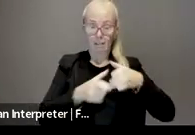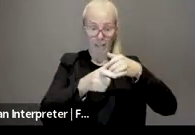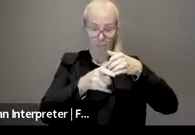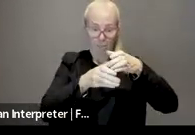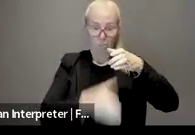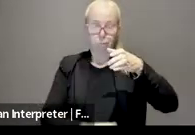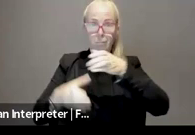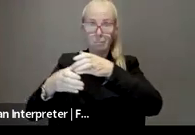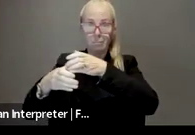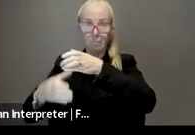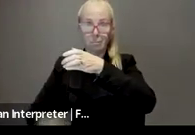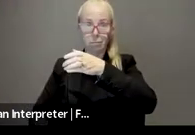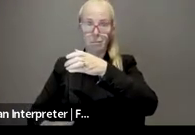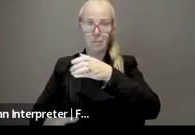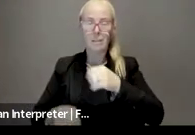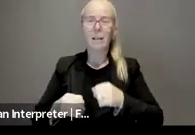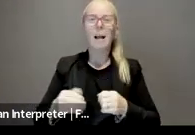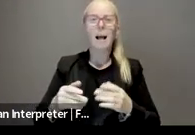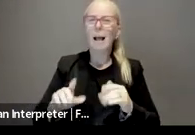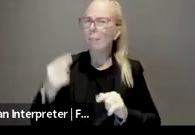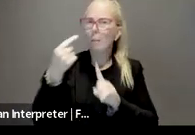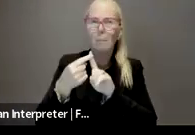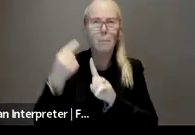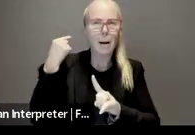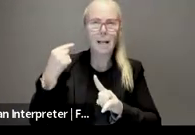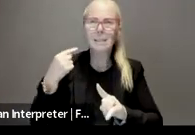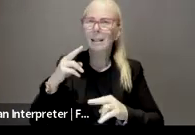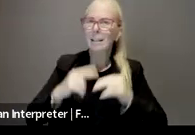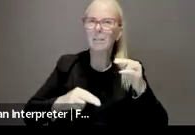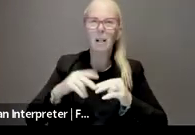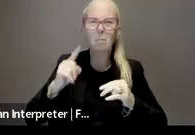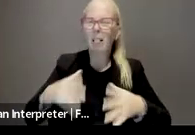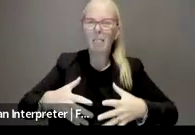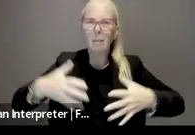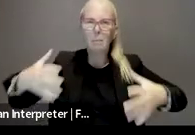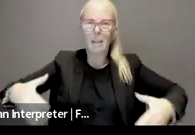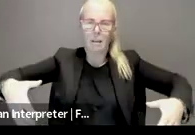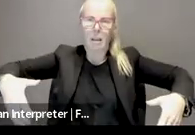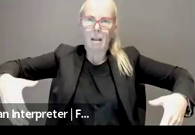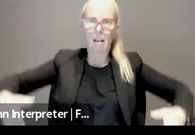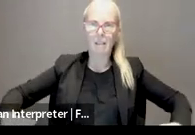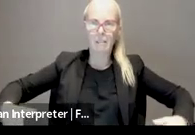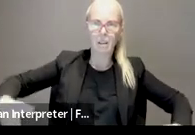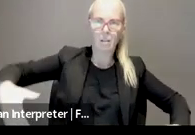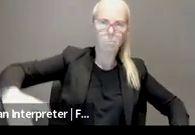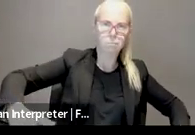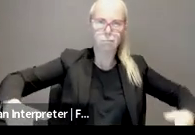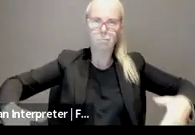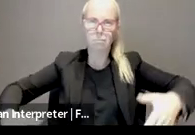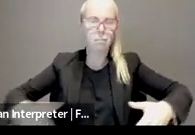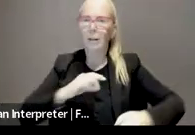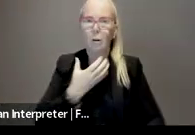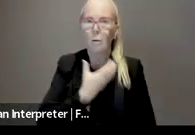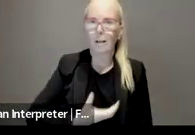exoskeletons are bulky, heavy, expensive, and cumbersome to use. Furthermore, most of them are not designed for